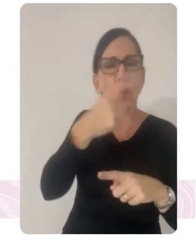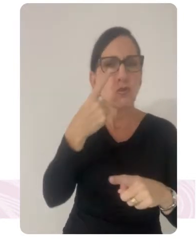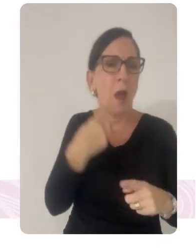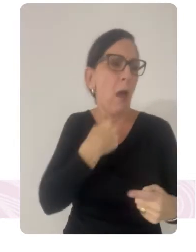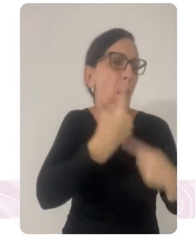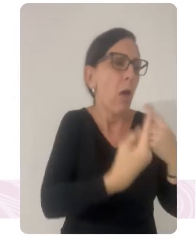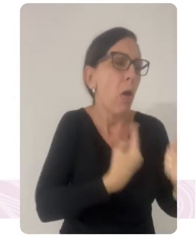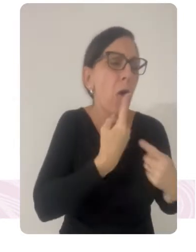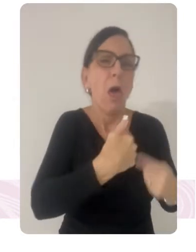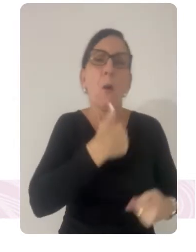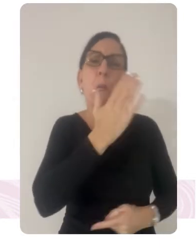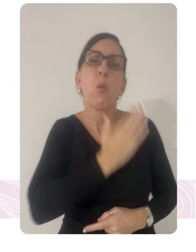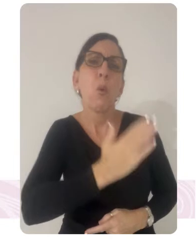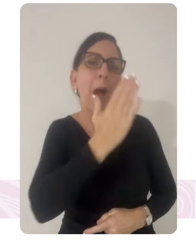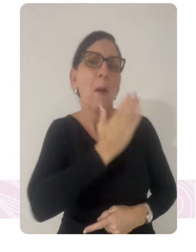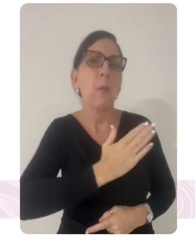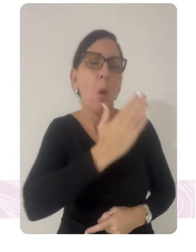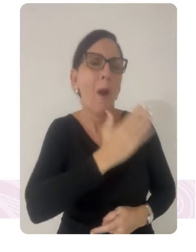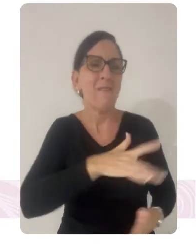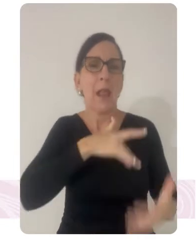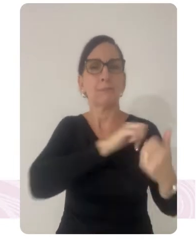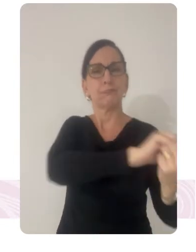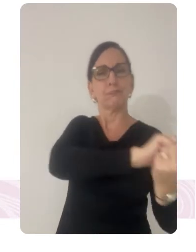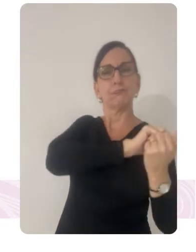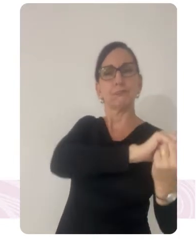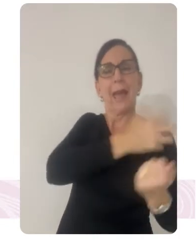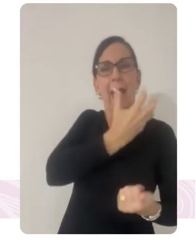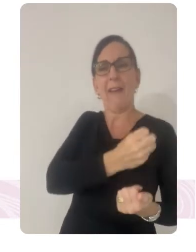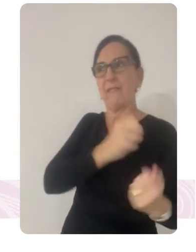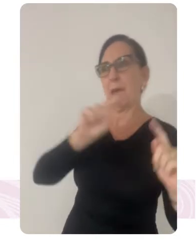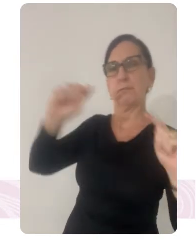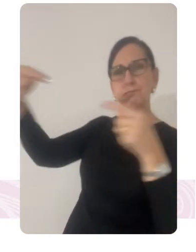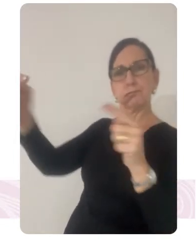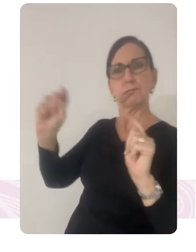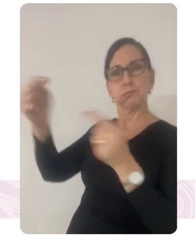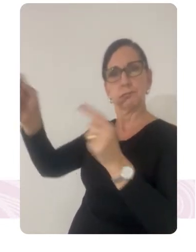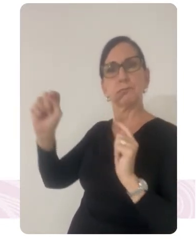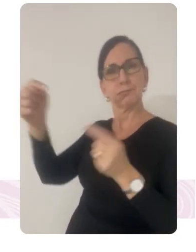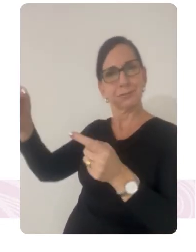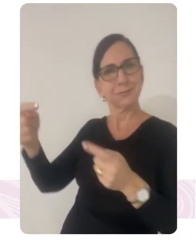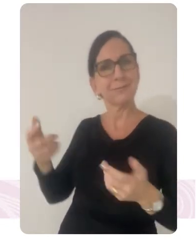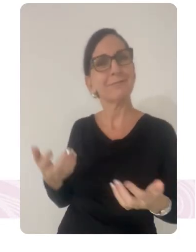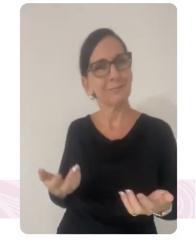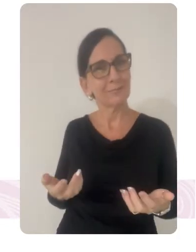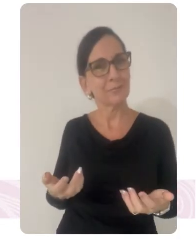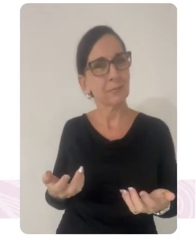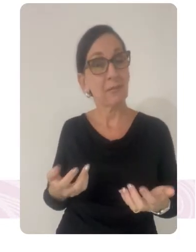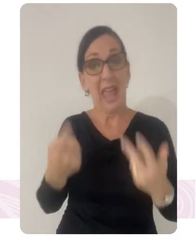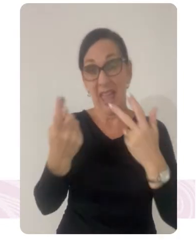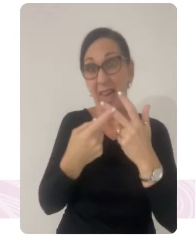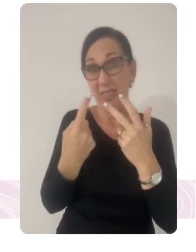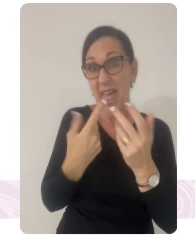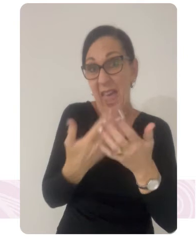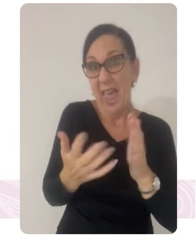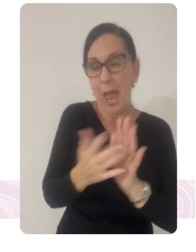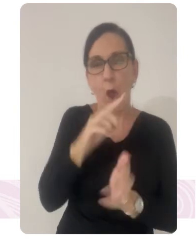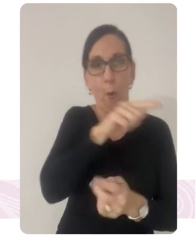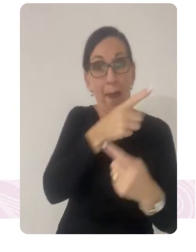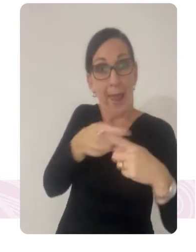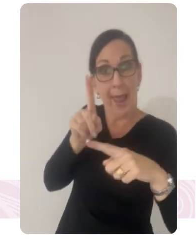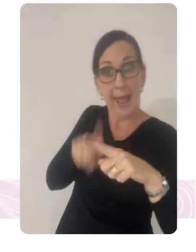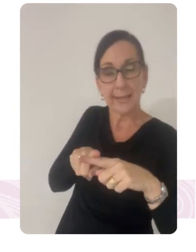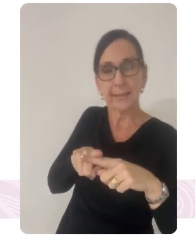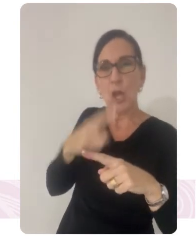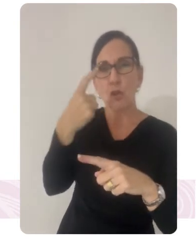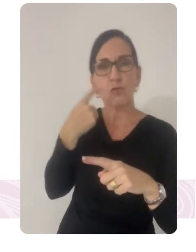to gain sympathy from others as a way of forming allies against her. Withholding financial support is another